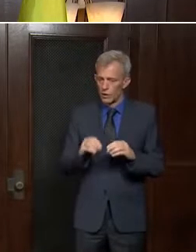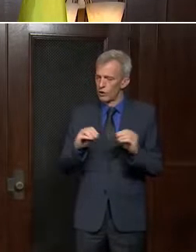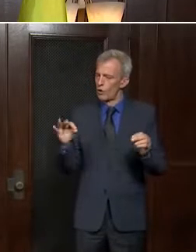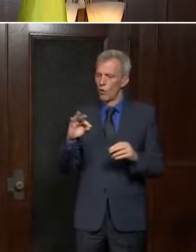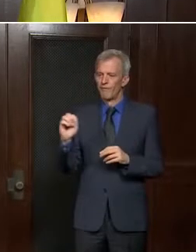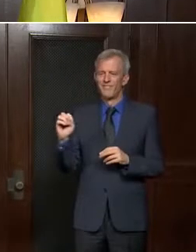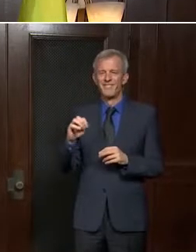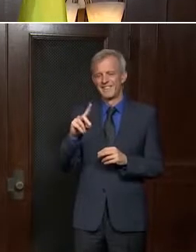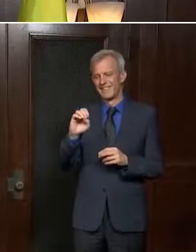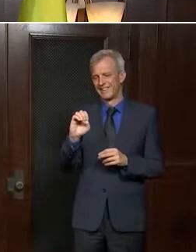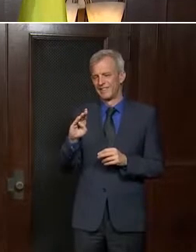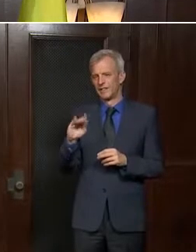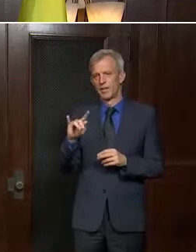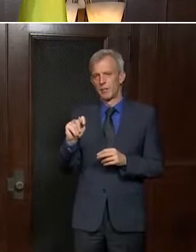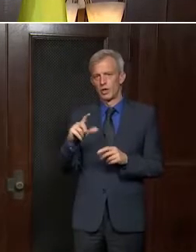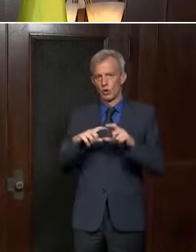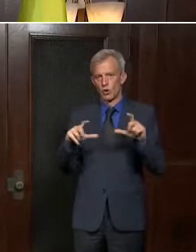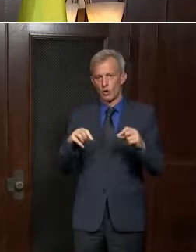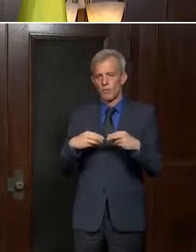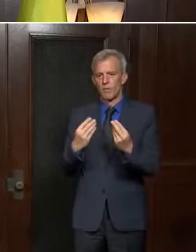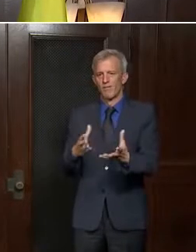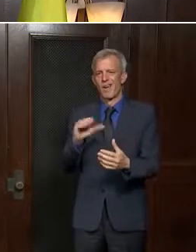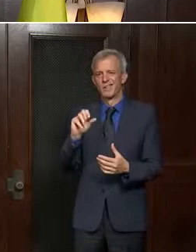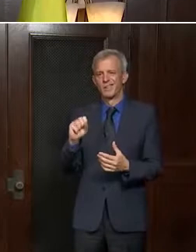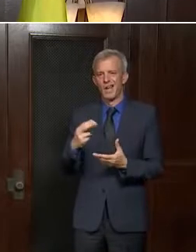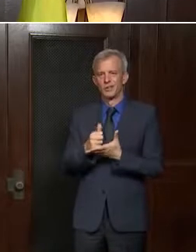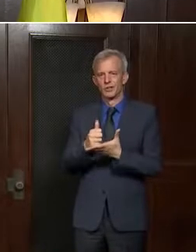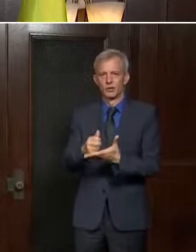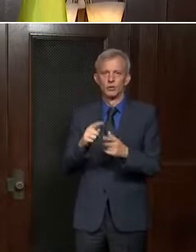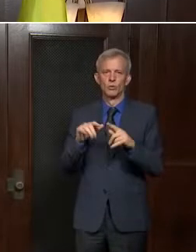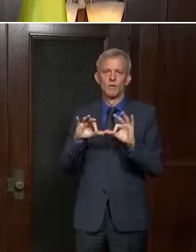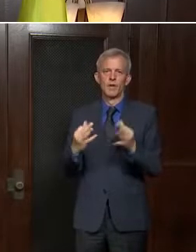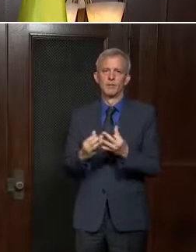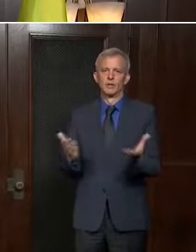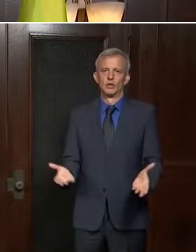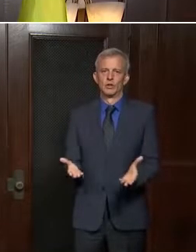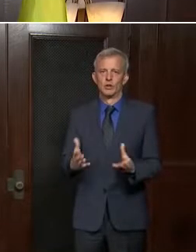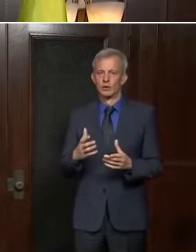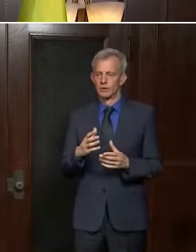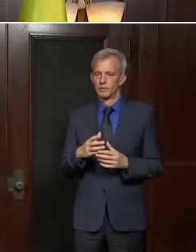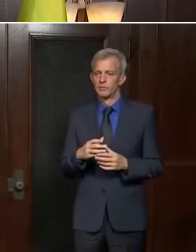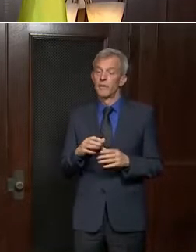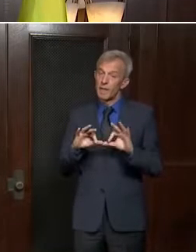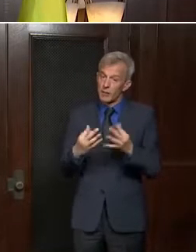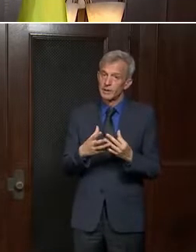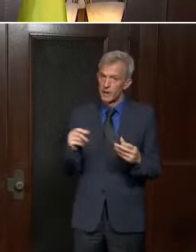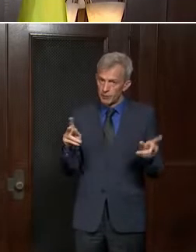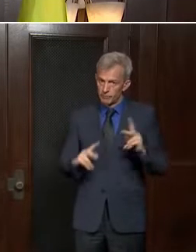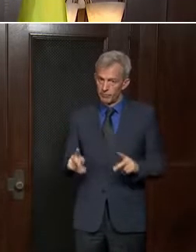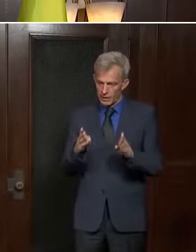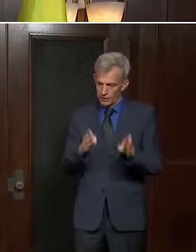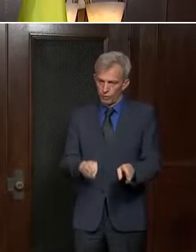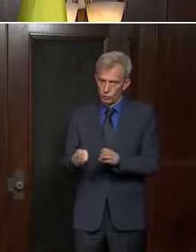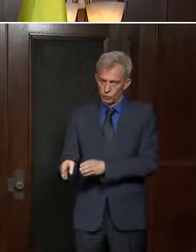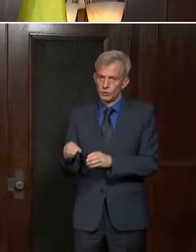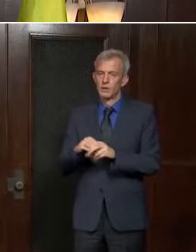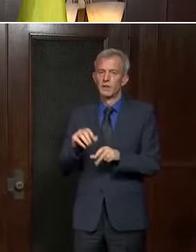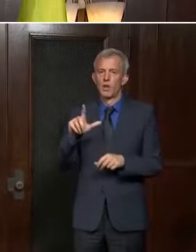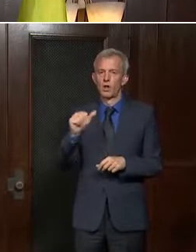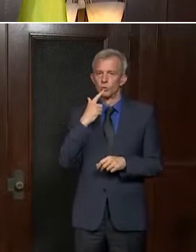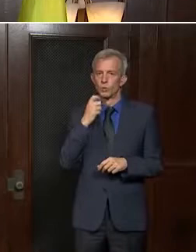debit cards that provide cash assistance to families here and individuals in Los Angeles who need the